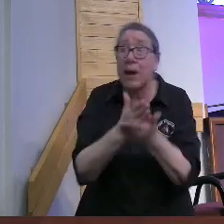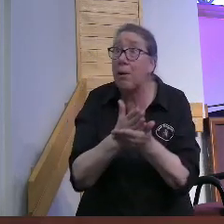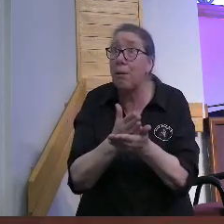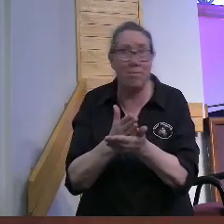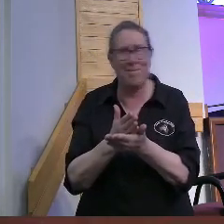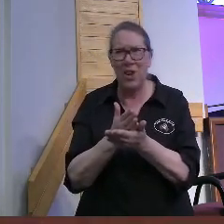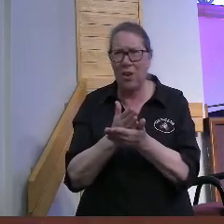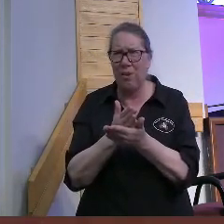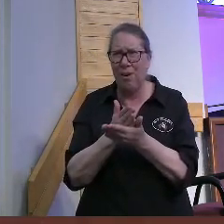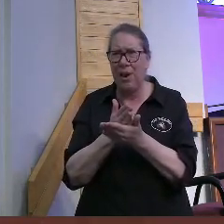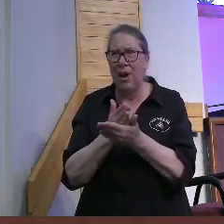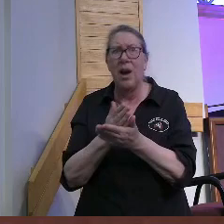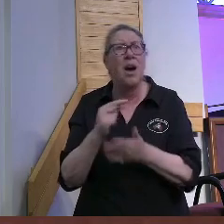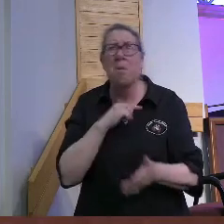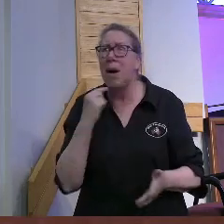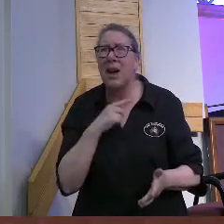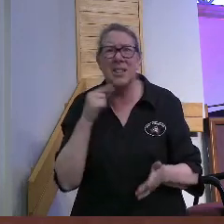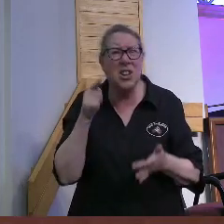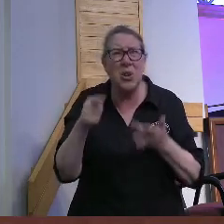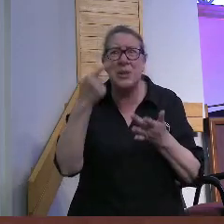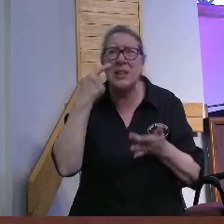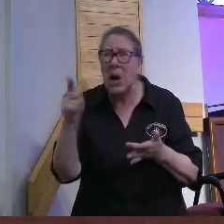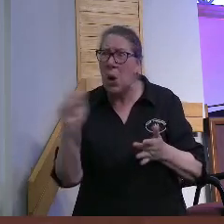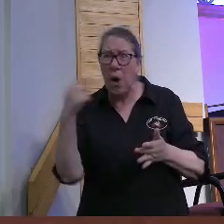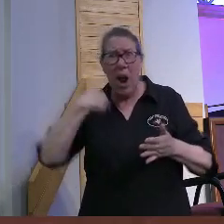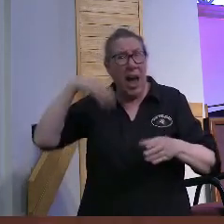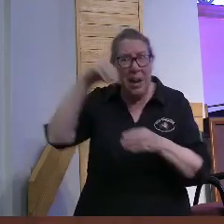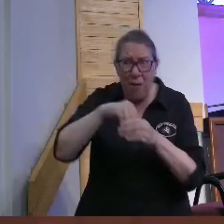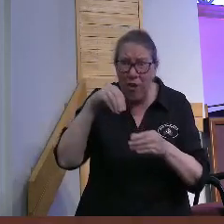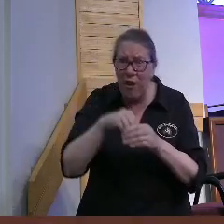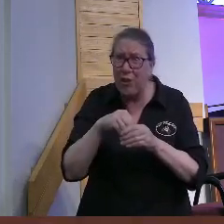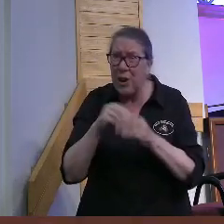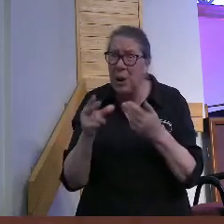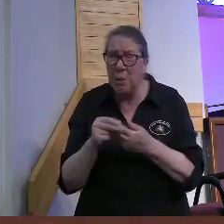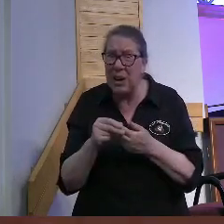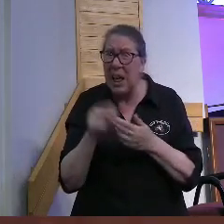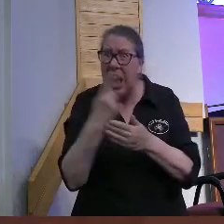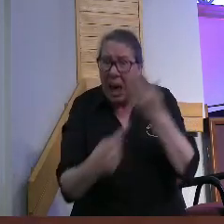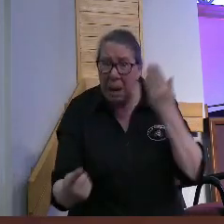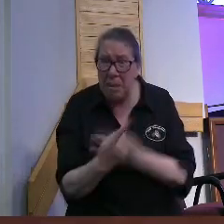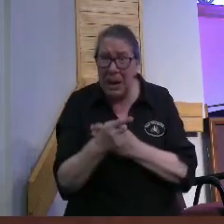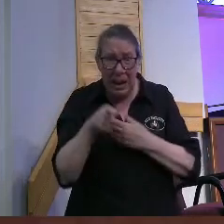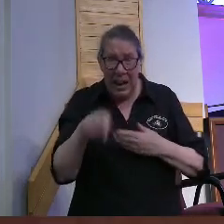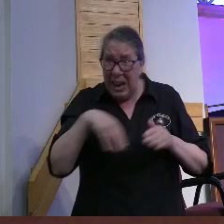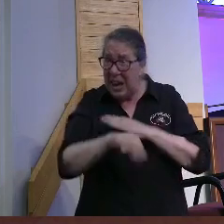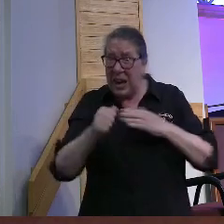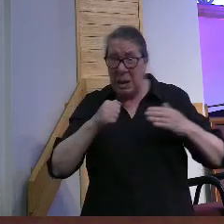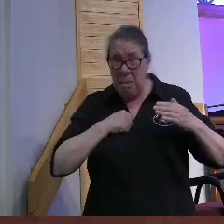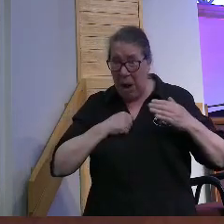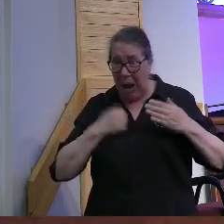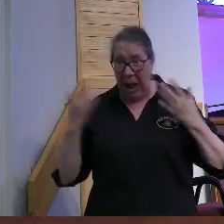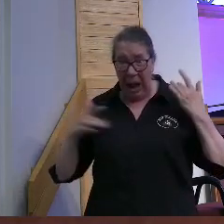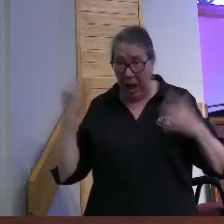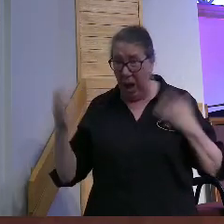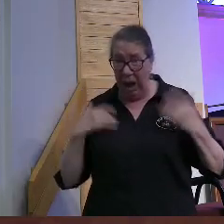Maybe you say, Pastor, if you could only see what I'm looking at, if you could only be where I am, if you